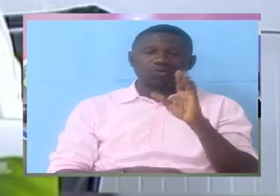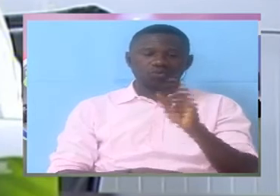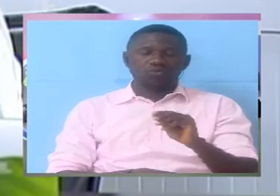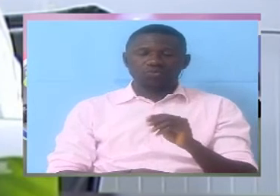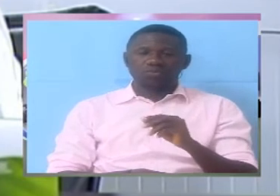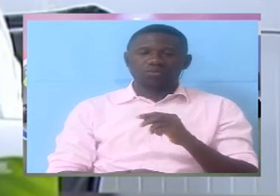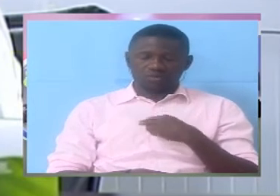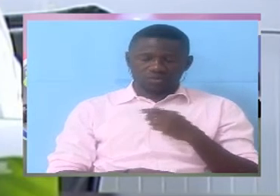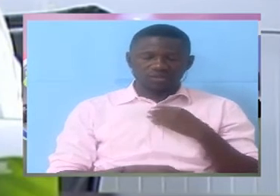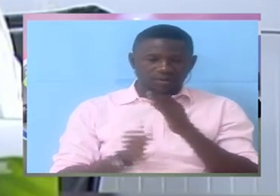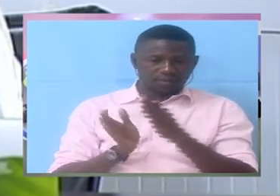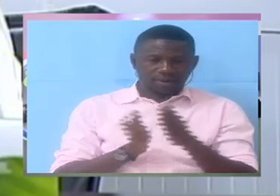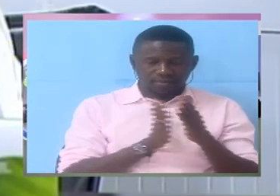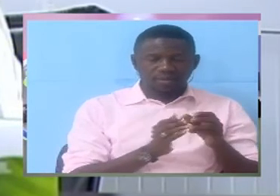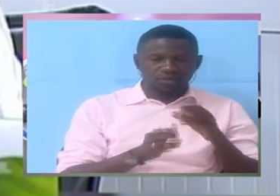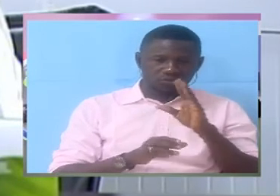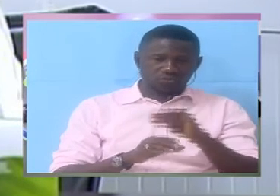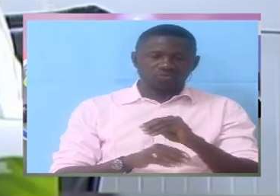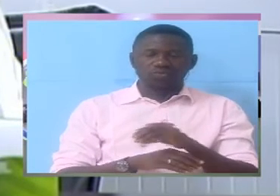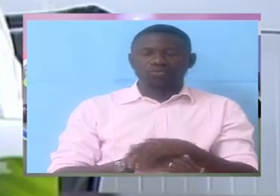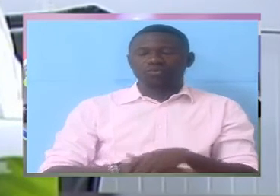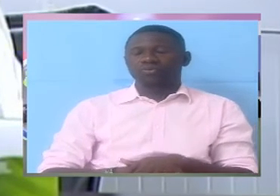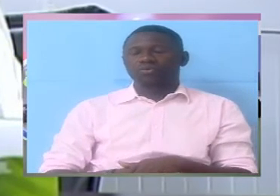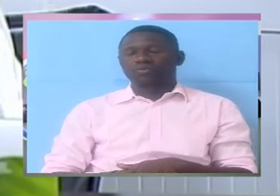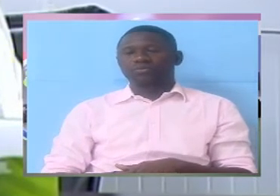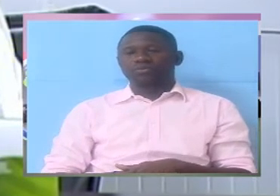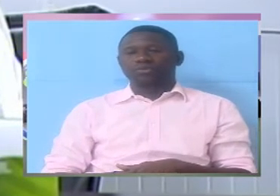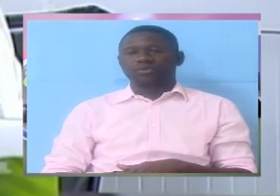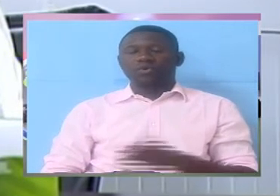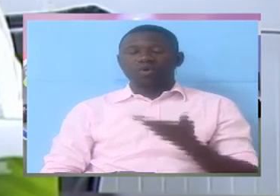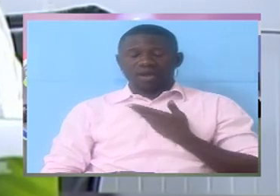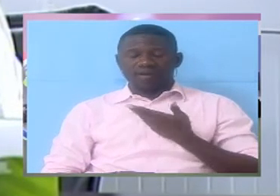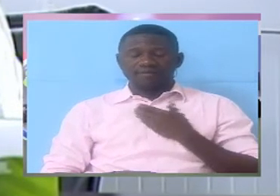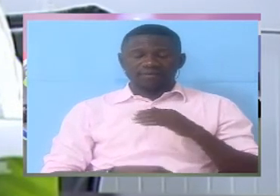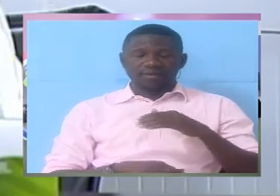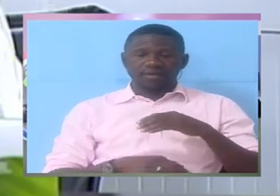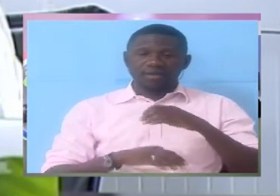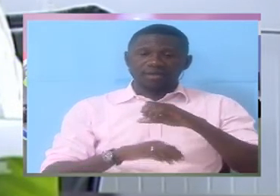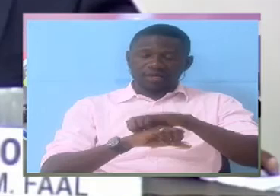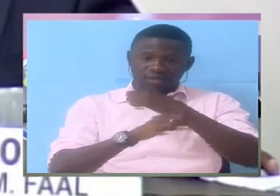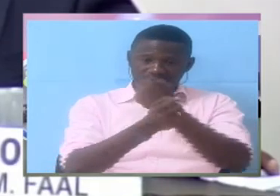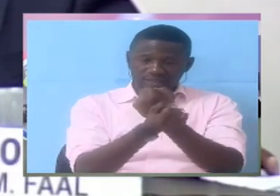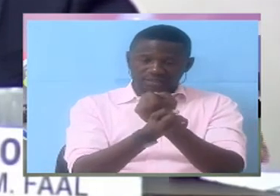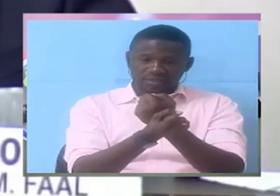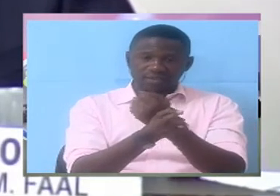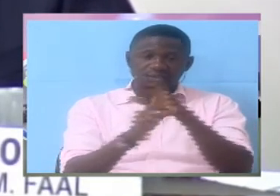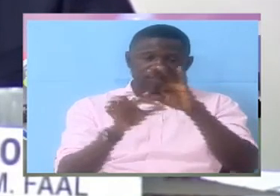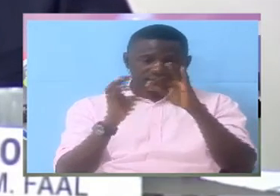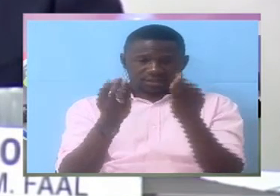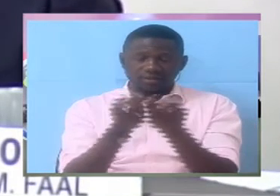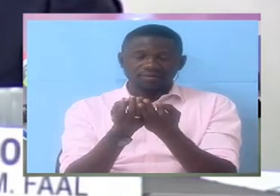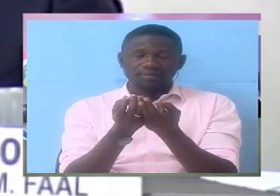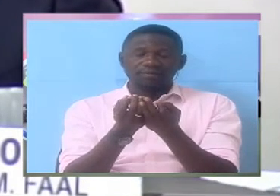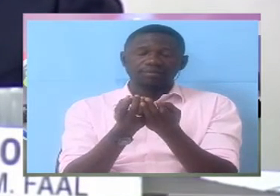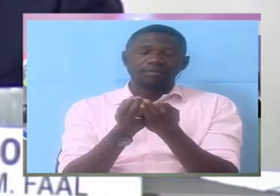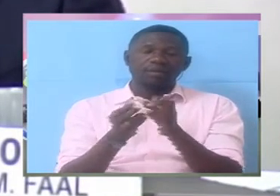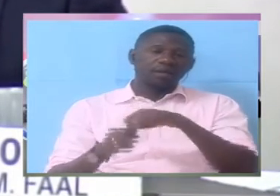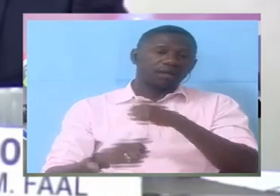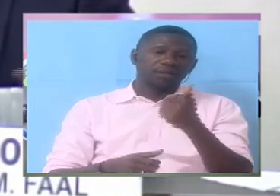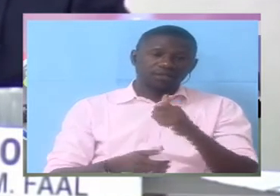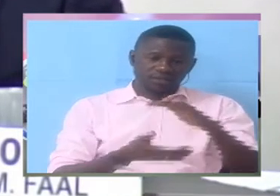The operational plan. In fact, you had the arresting team and the receiving team, the reception team. I was part of the receiving